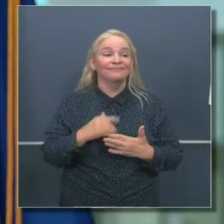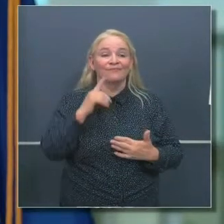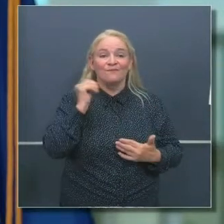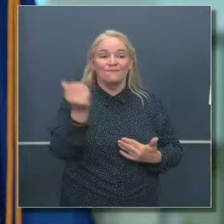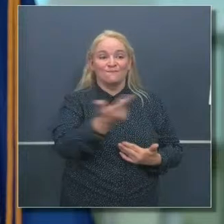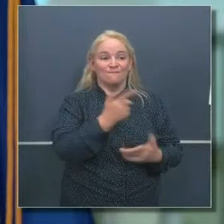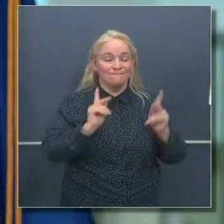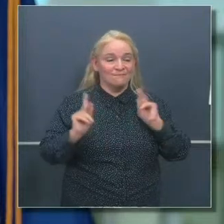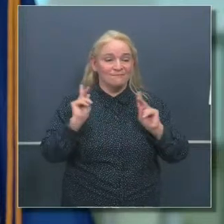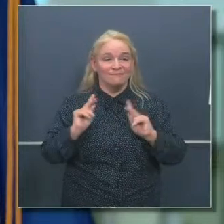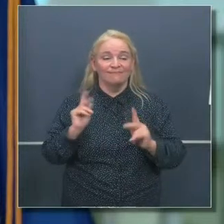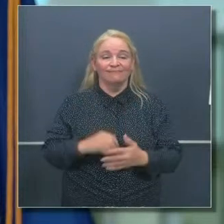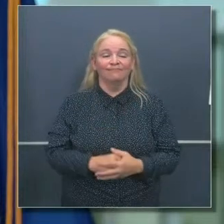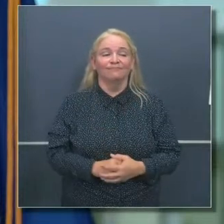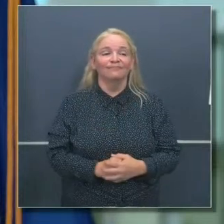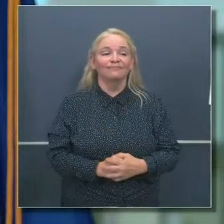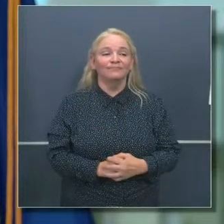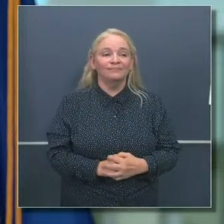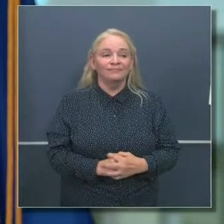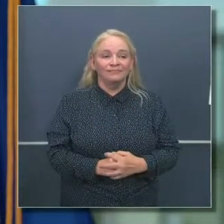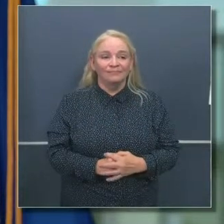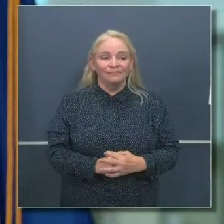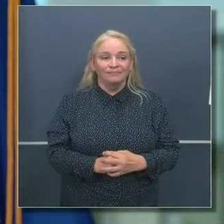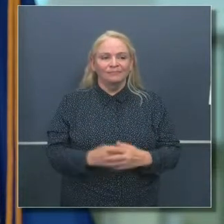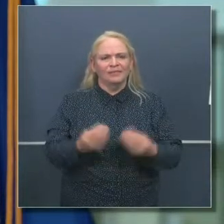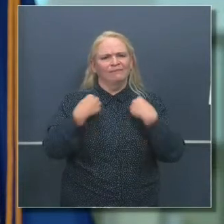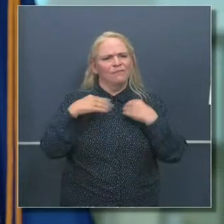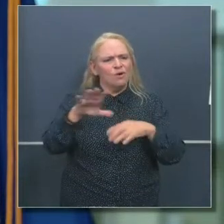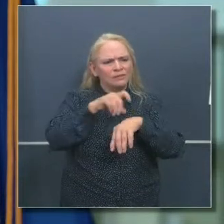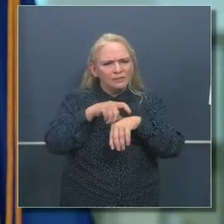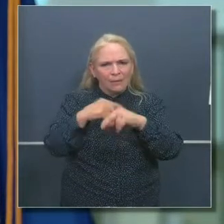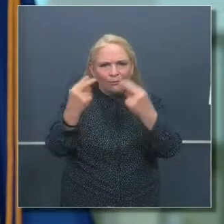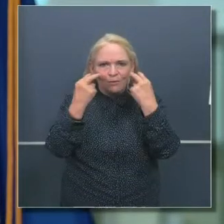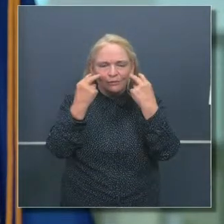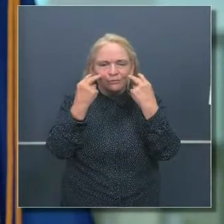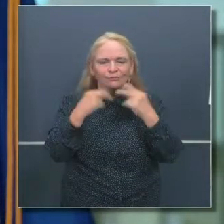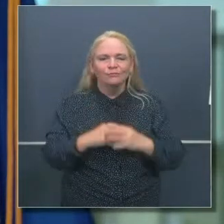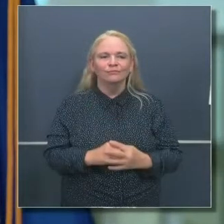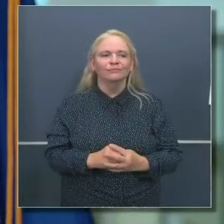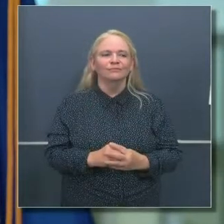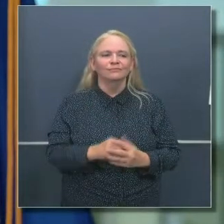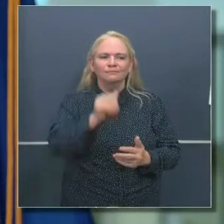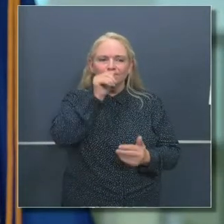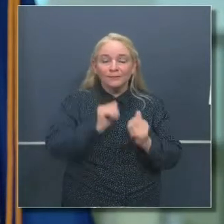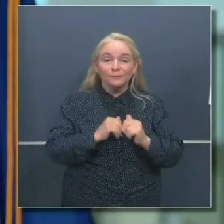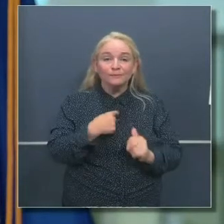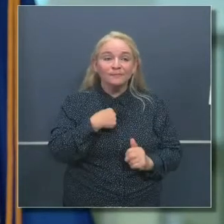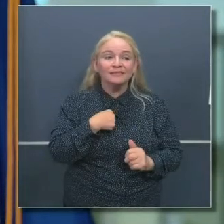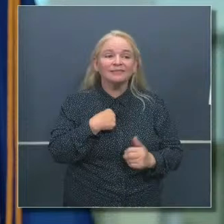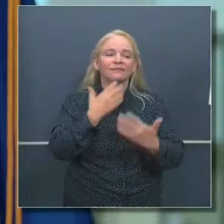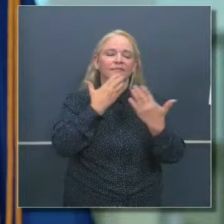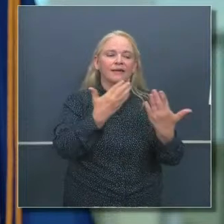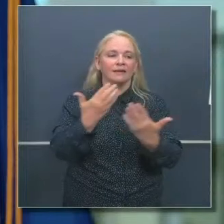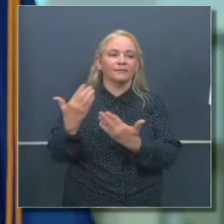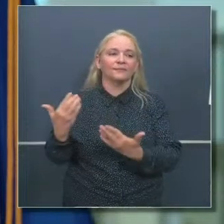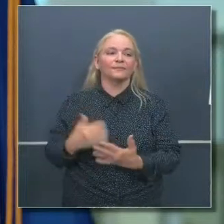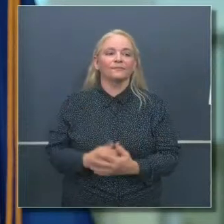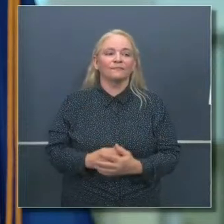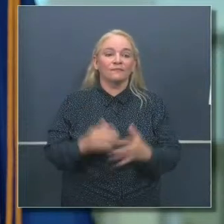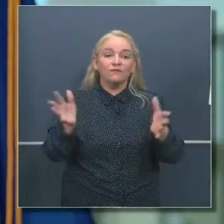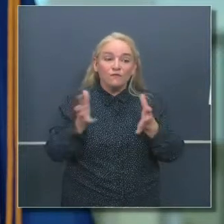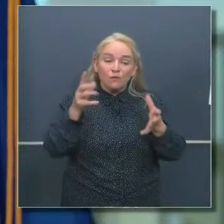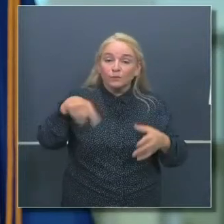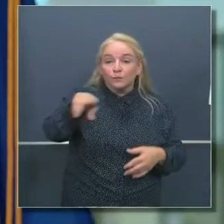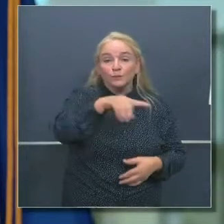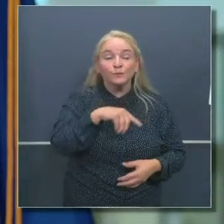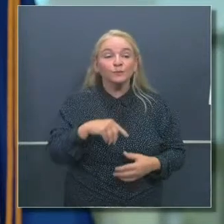public, those of you that have given me the privilege of your time. Thank you for extending it yet again. I'm grateful to you. And I just encourage